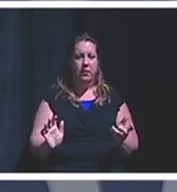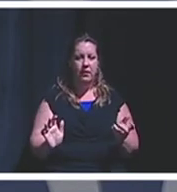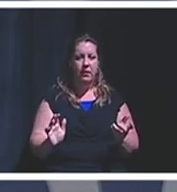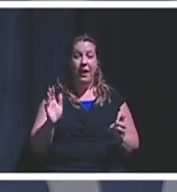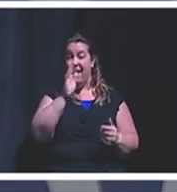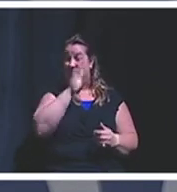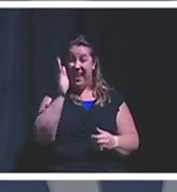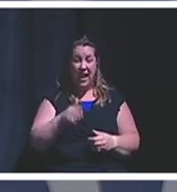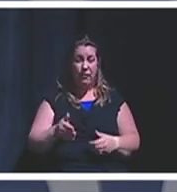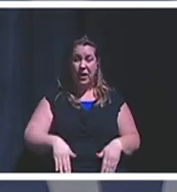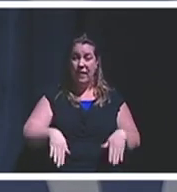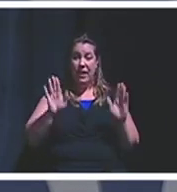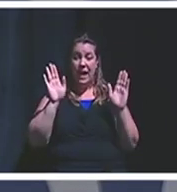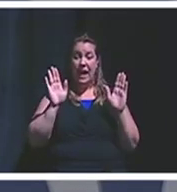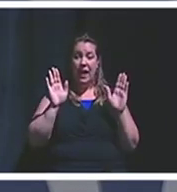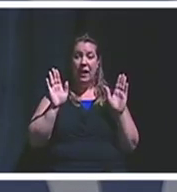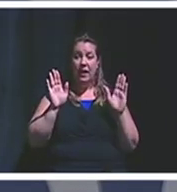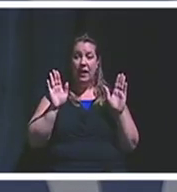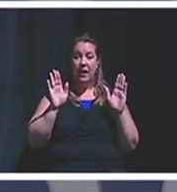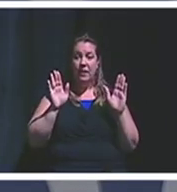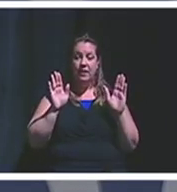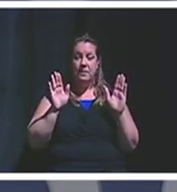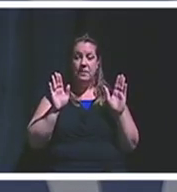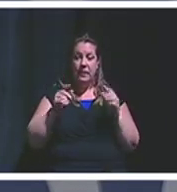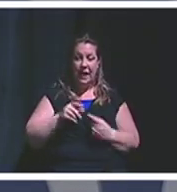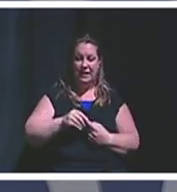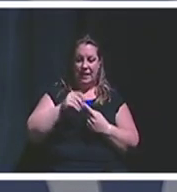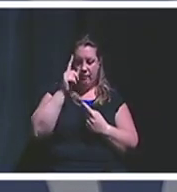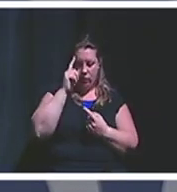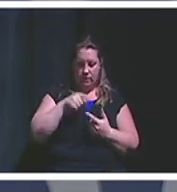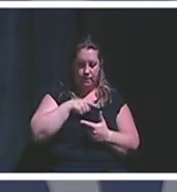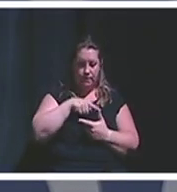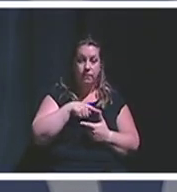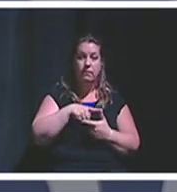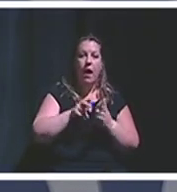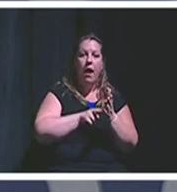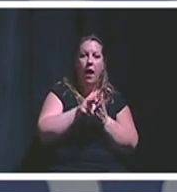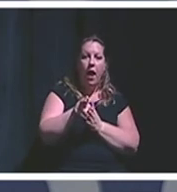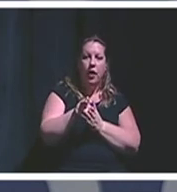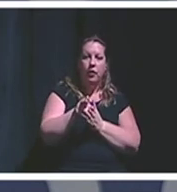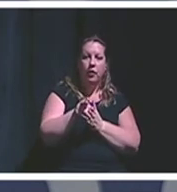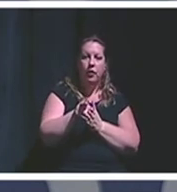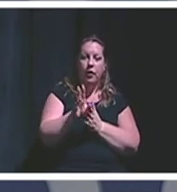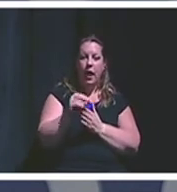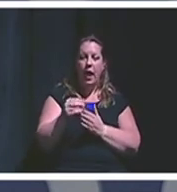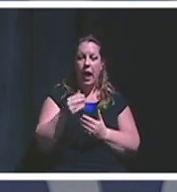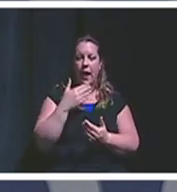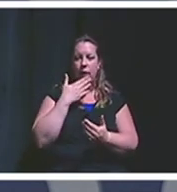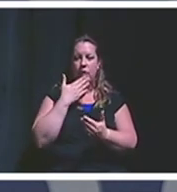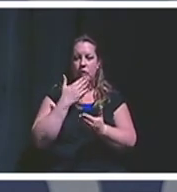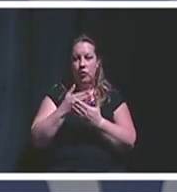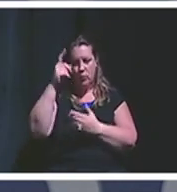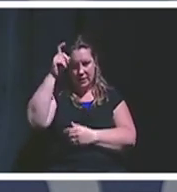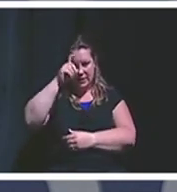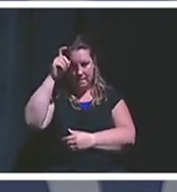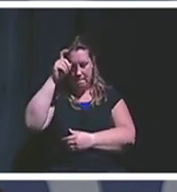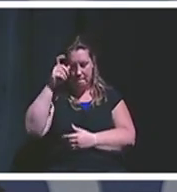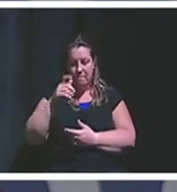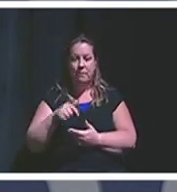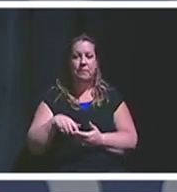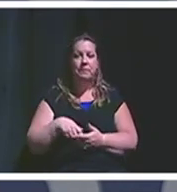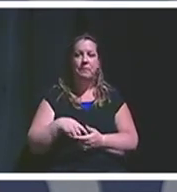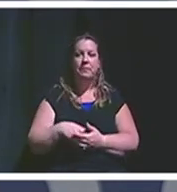in except to convictions of honor and good sense. Never yield to